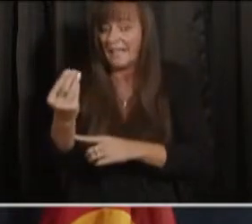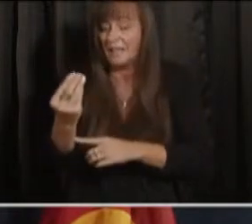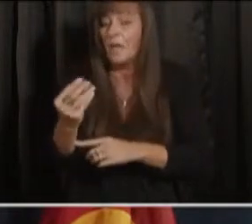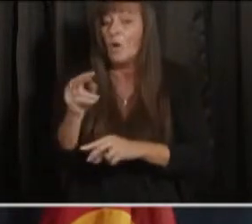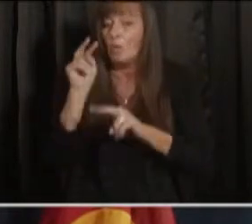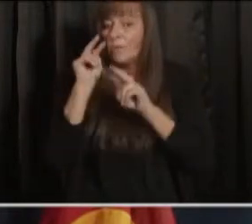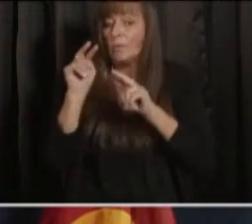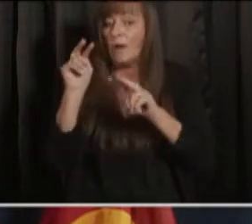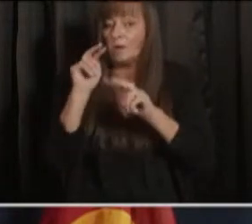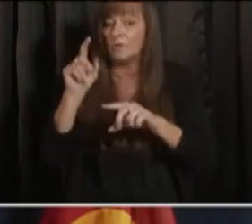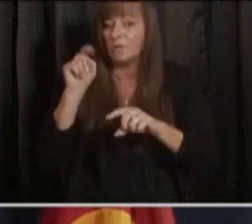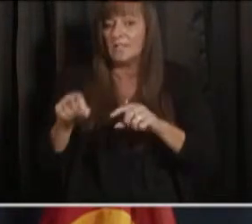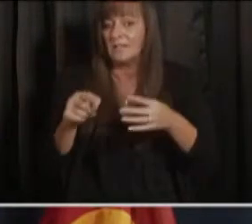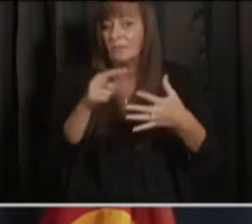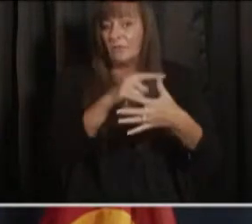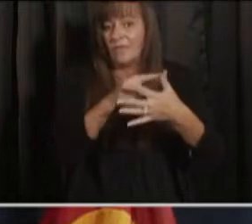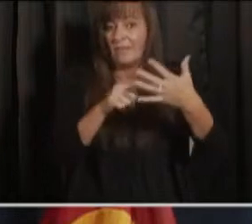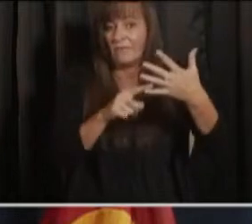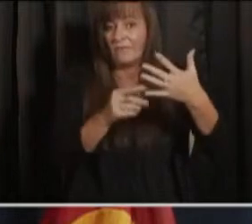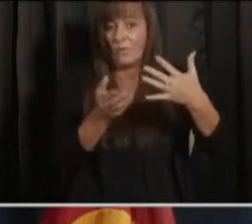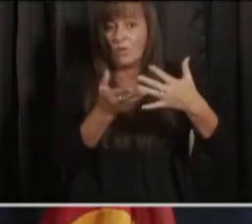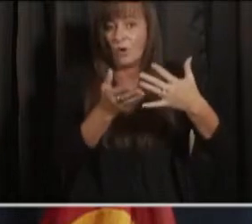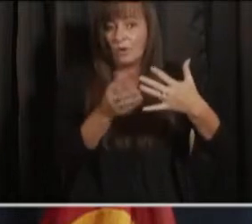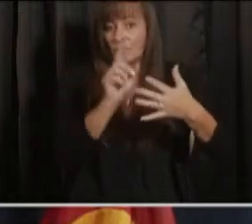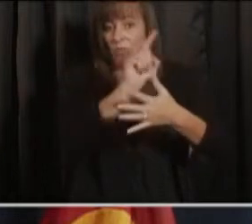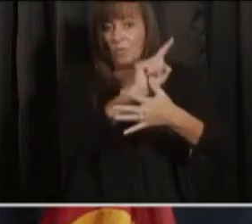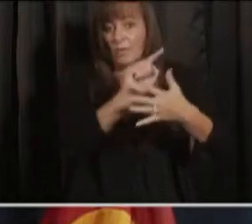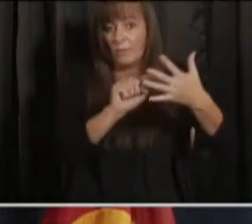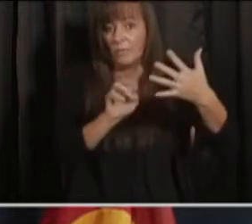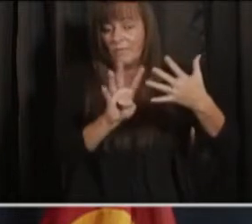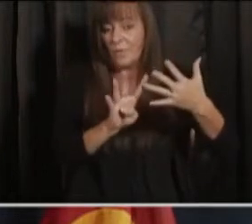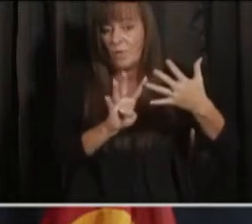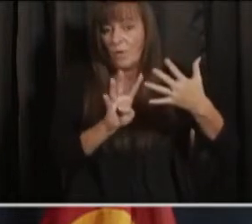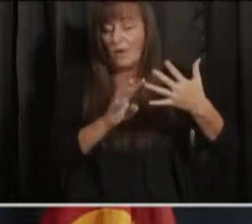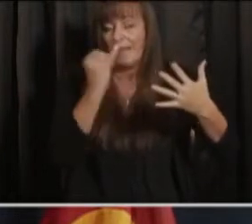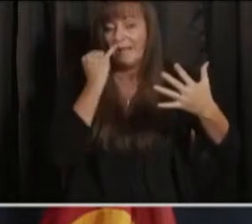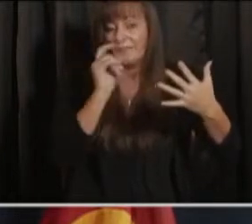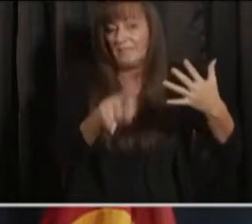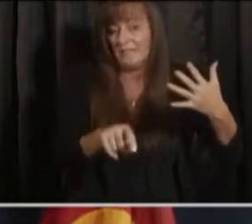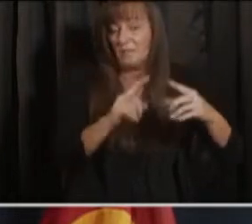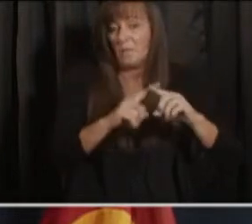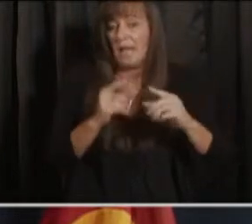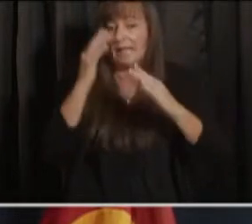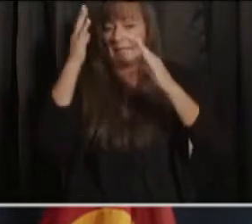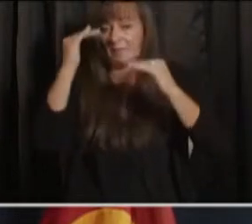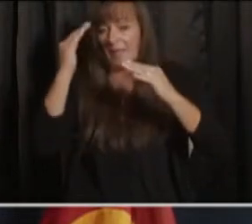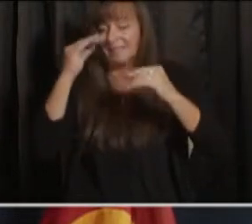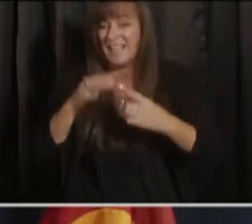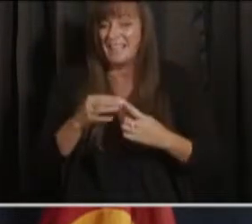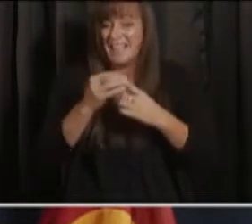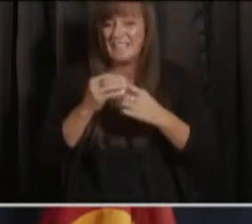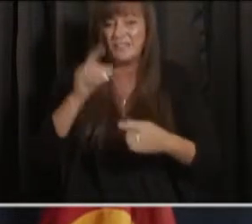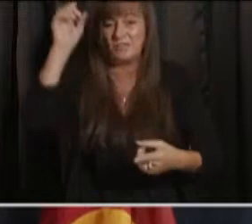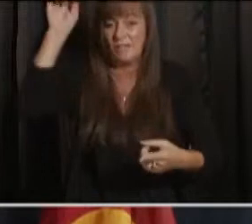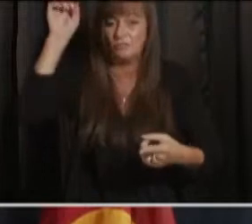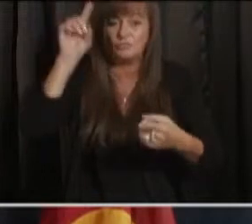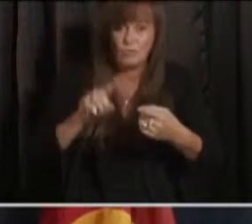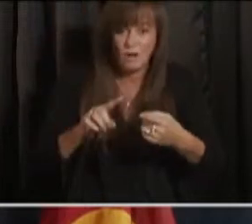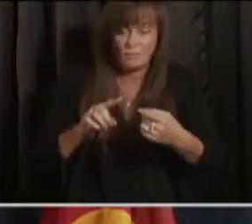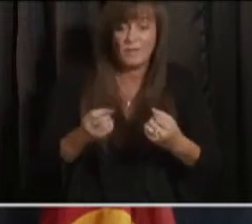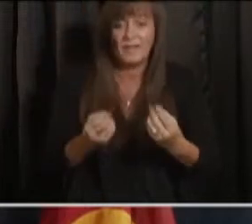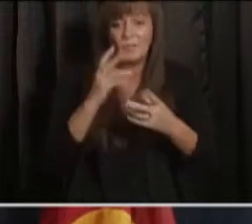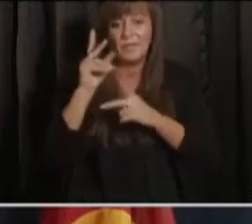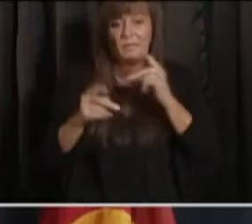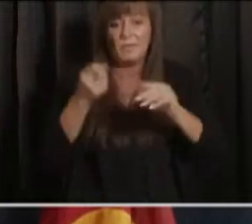monitor the need for the other 4 on a day-to-day basis, but I would expect that unless there is a precipitous drop in hospitalization, some of